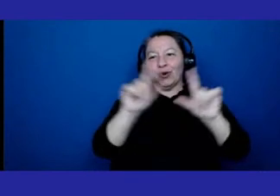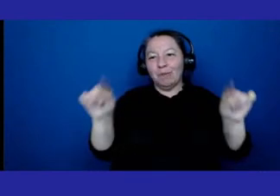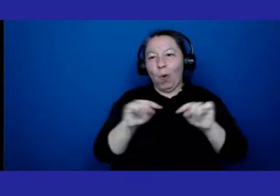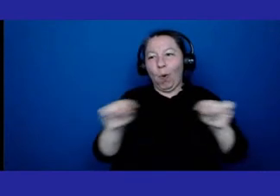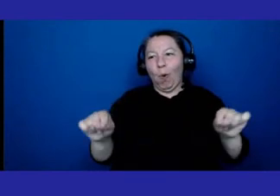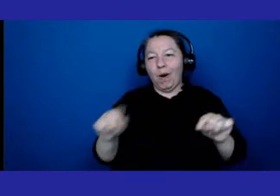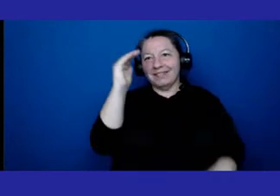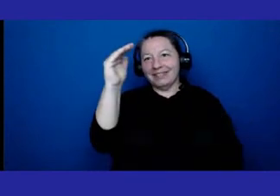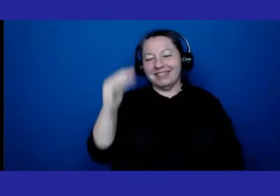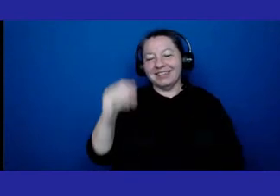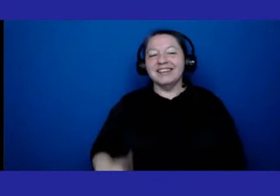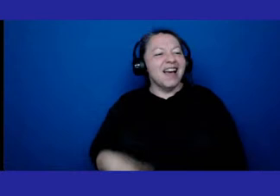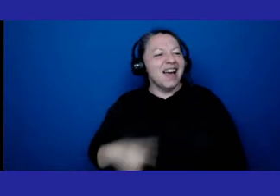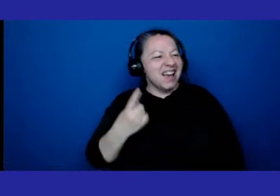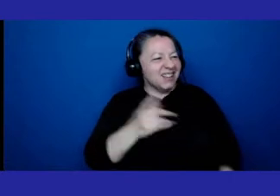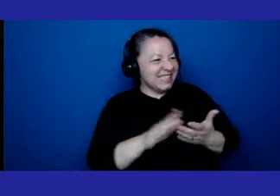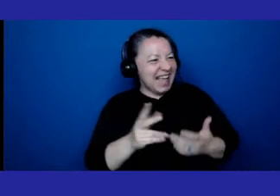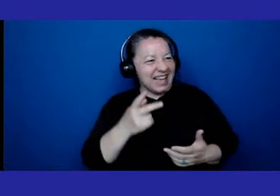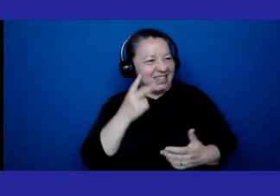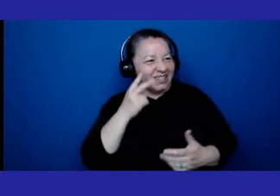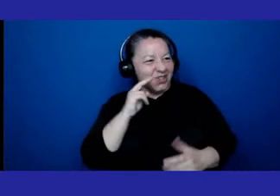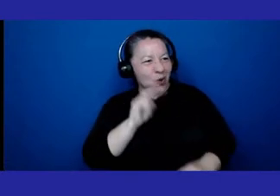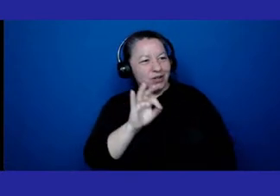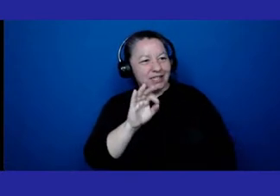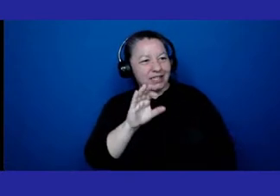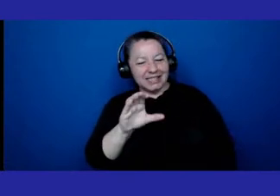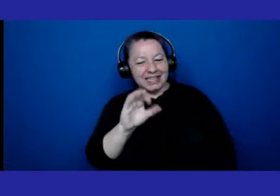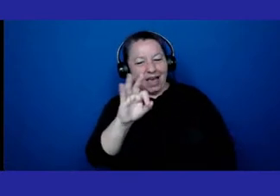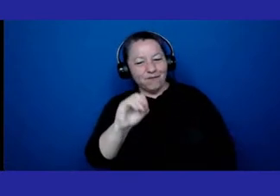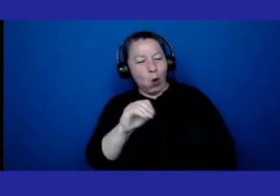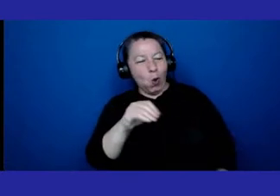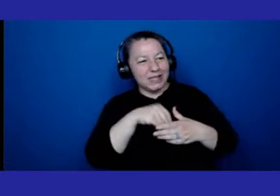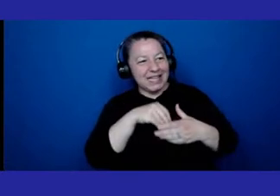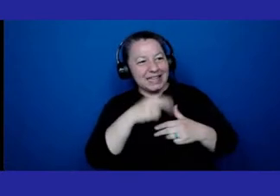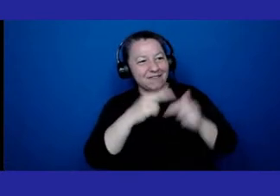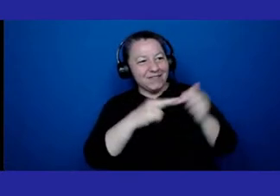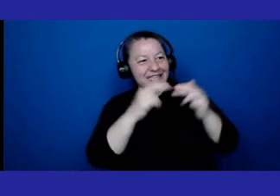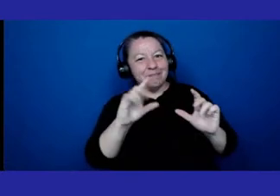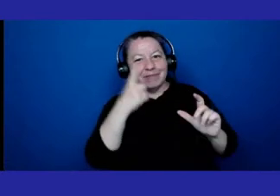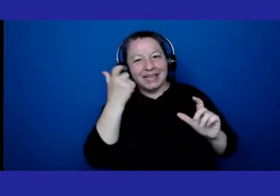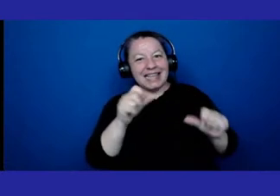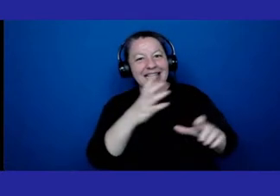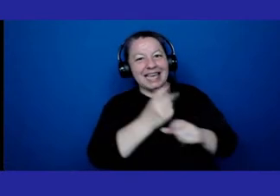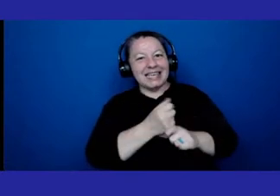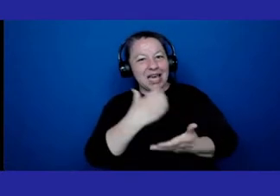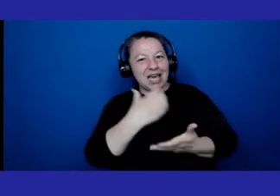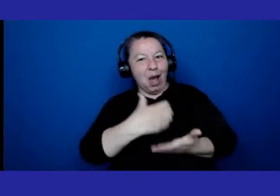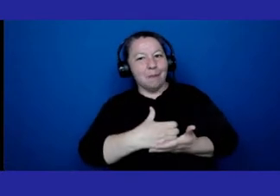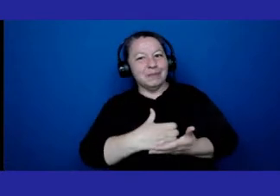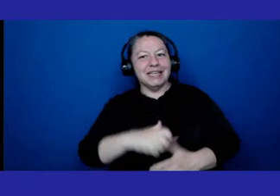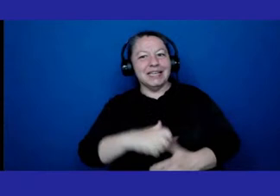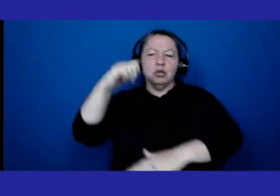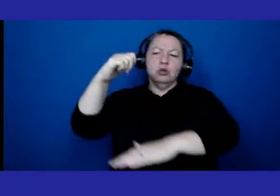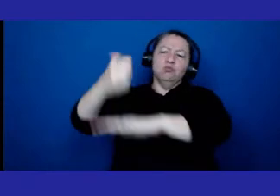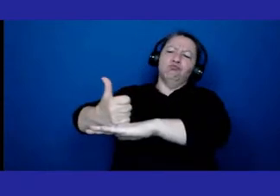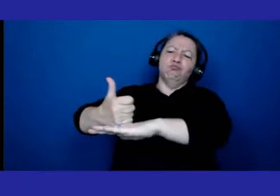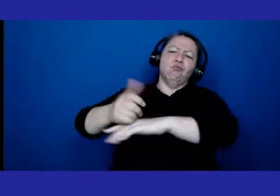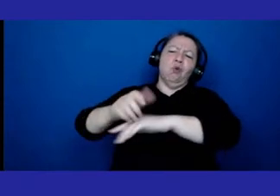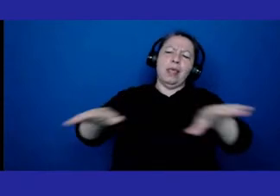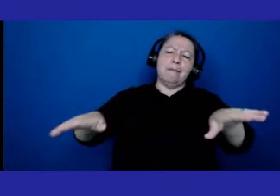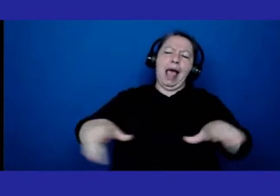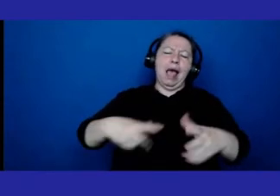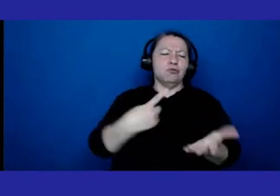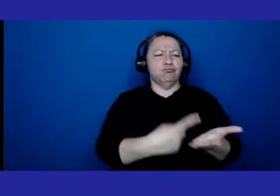always nice to watch the CFOs in the facilities because they can get cups too, right? And they put them on the mantle and they talk a lot about the. But you